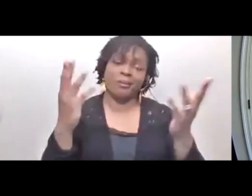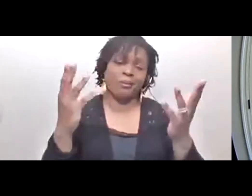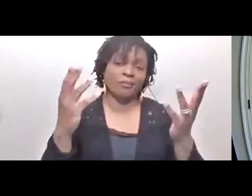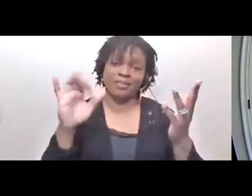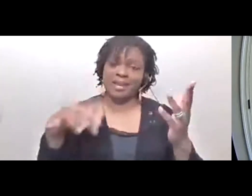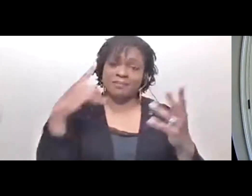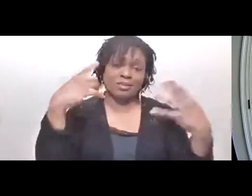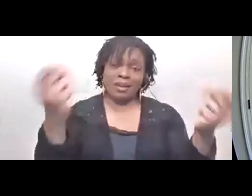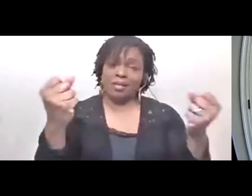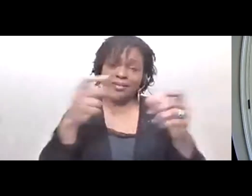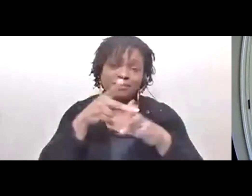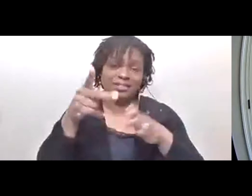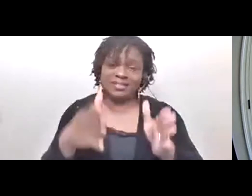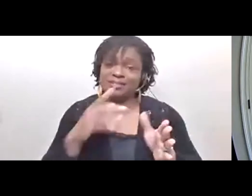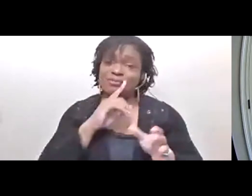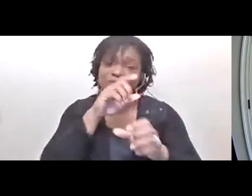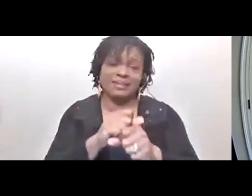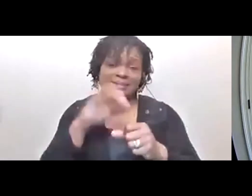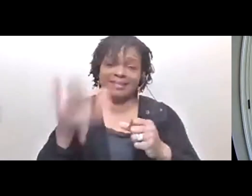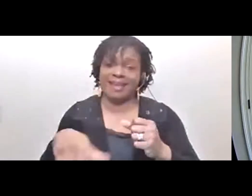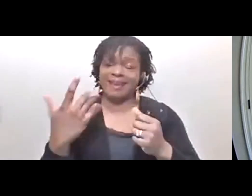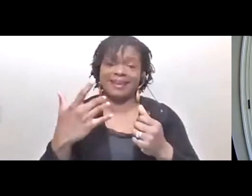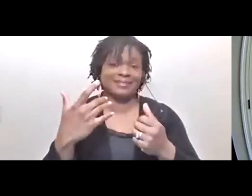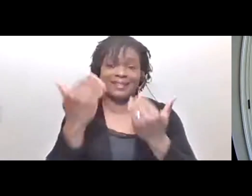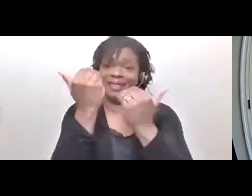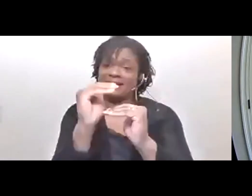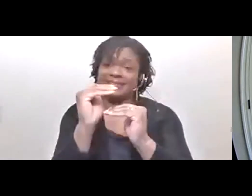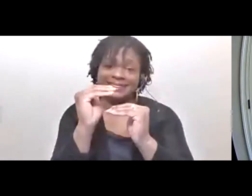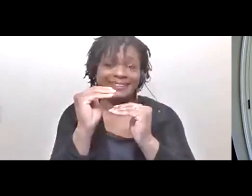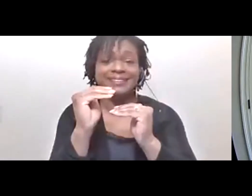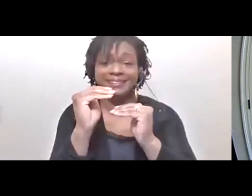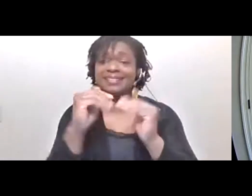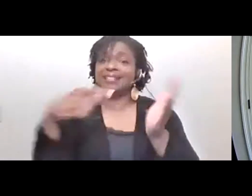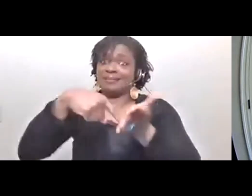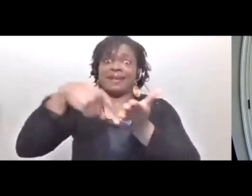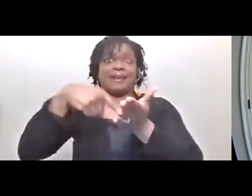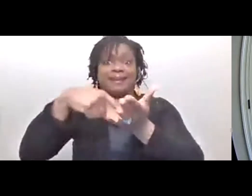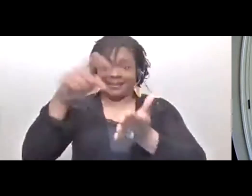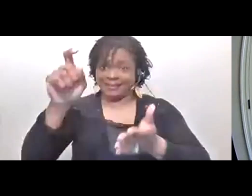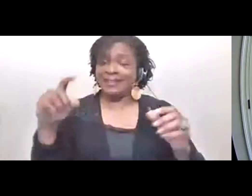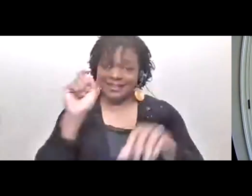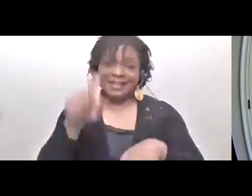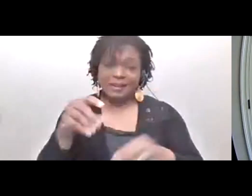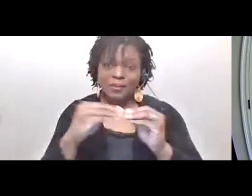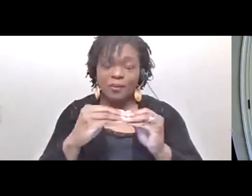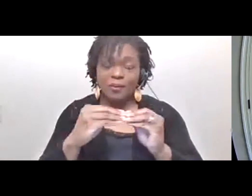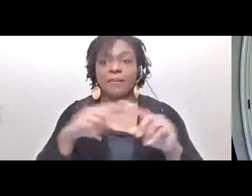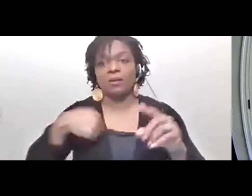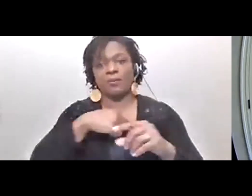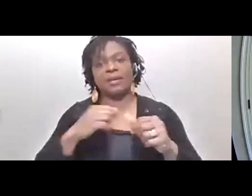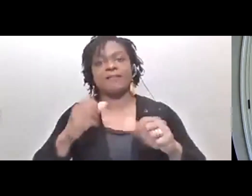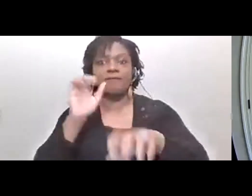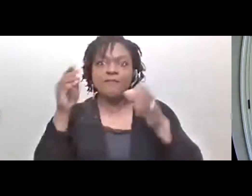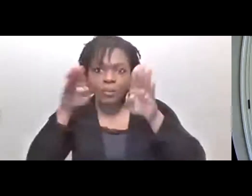here. And so we're just trying to meet the need for our quality providers that are giving excellent services to people that need it.